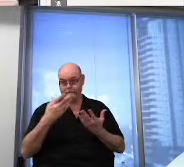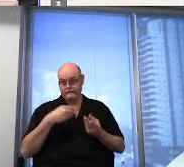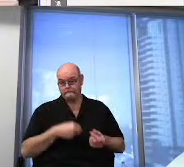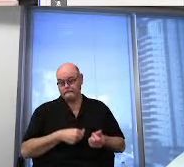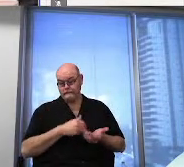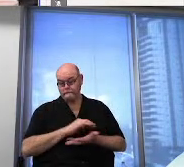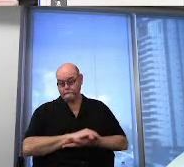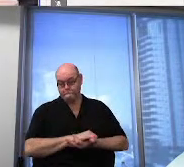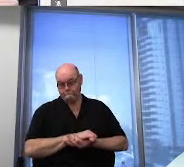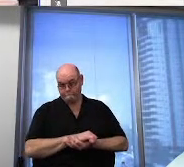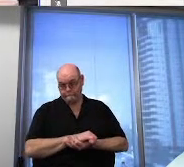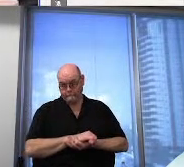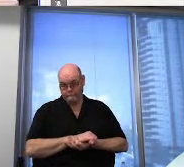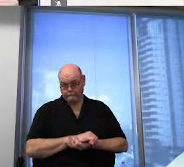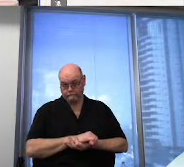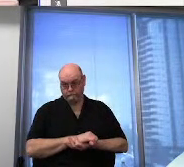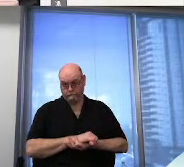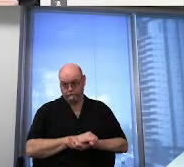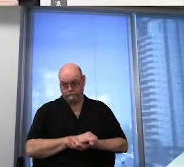their spend.